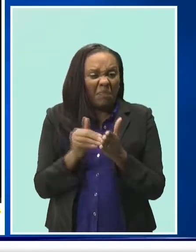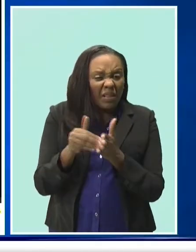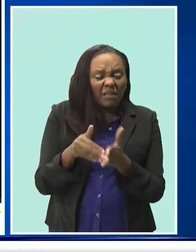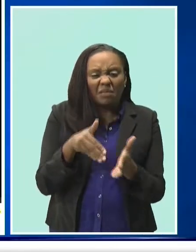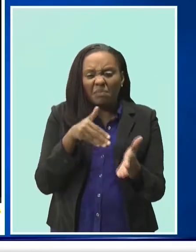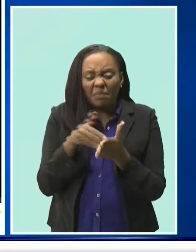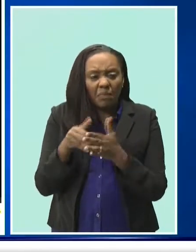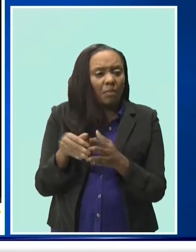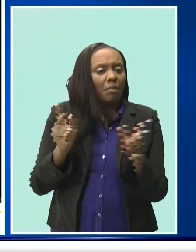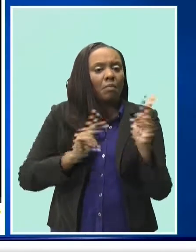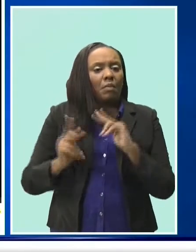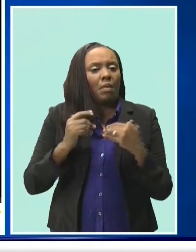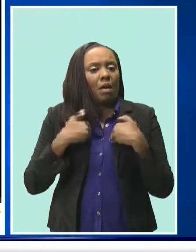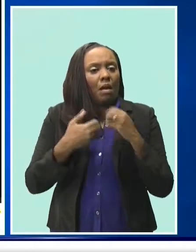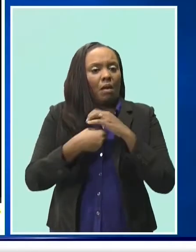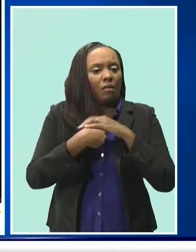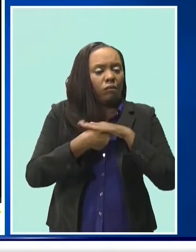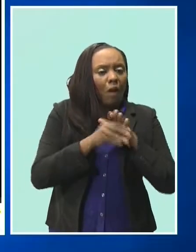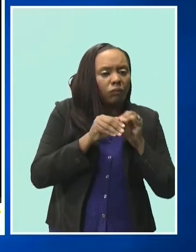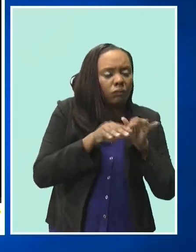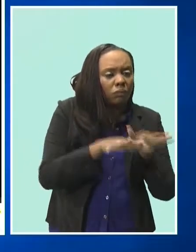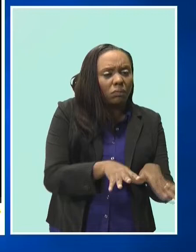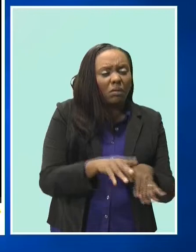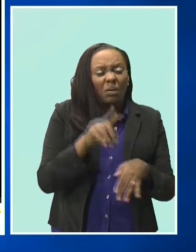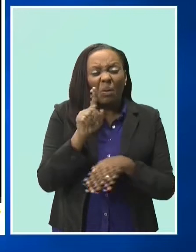with COVID-19, very few,